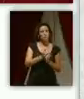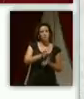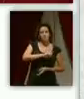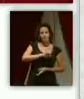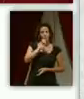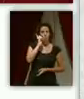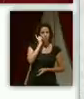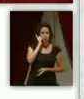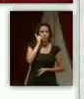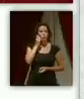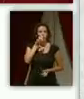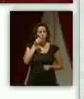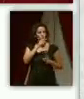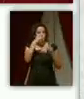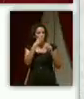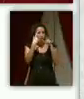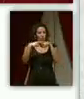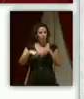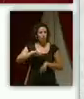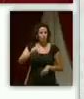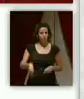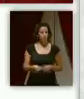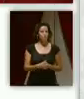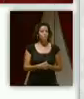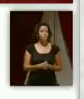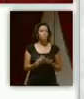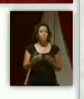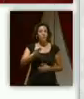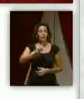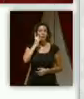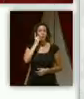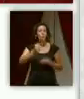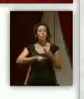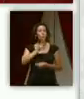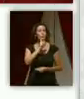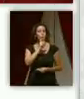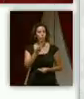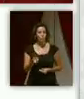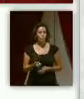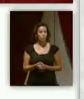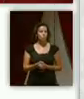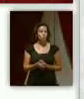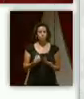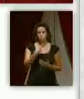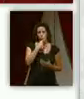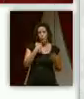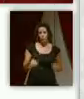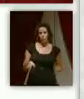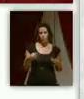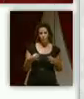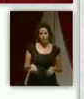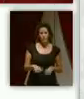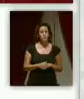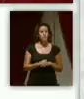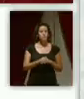have users that cooperate with us and are volunteers providing their help. How do we use A-Mobile? It